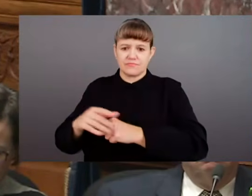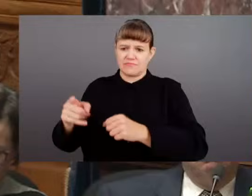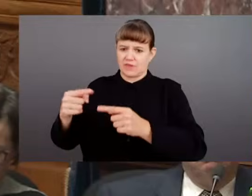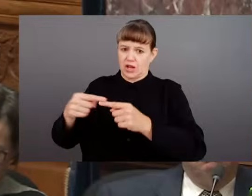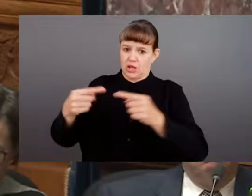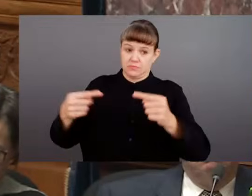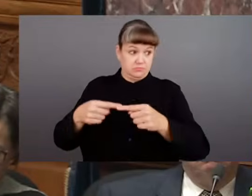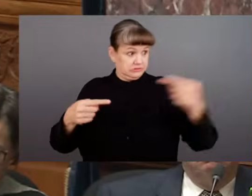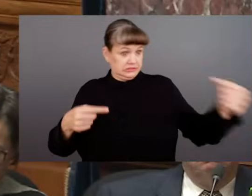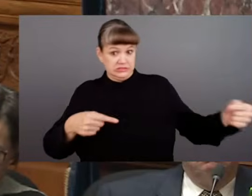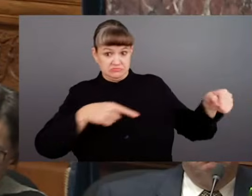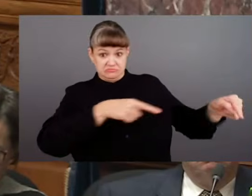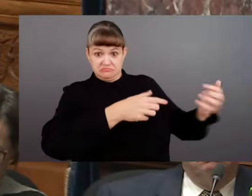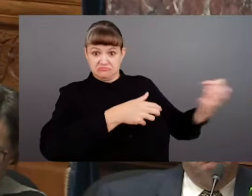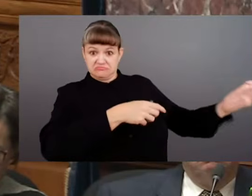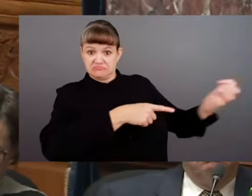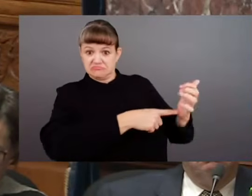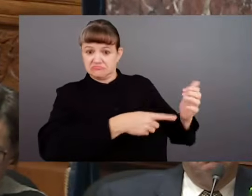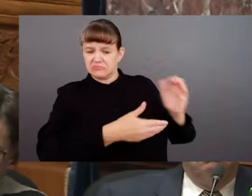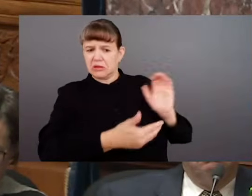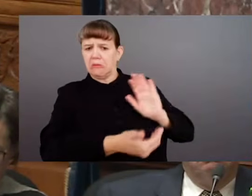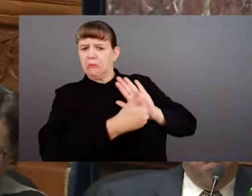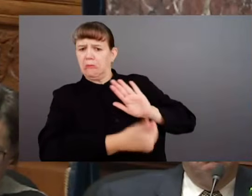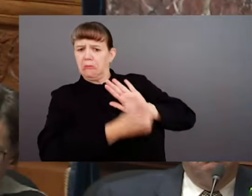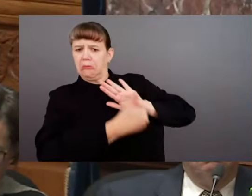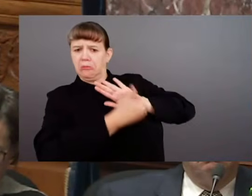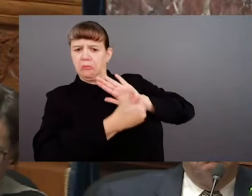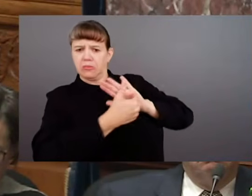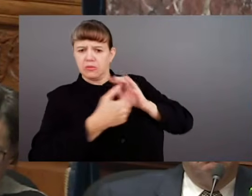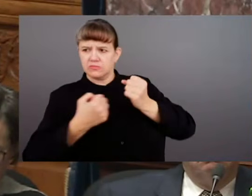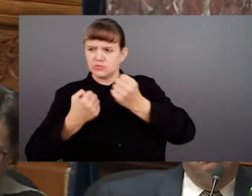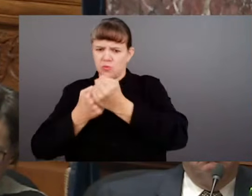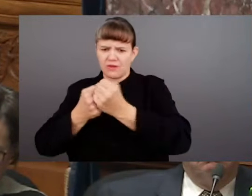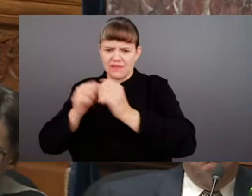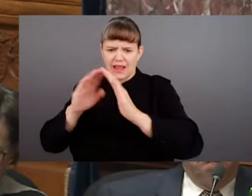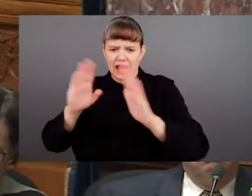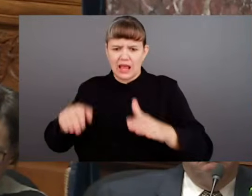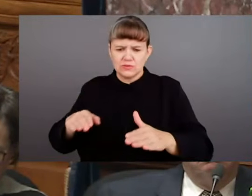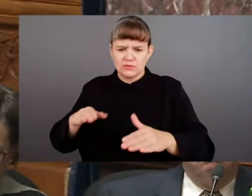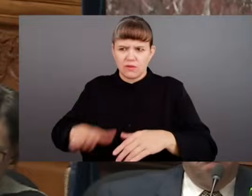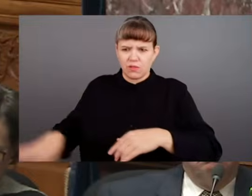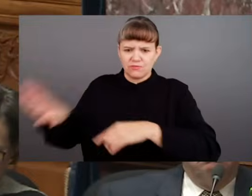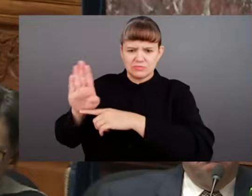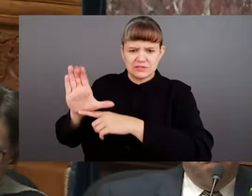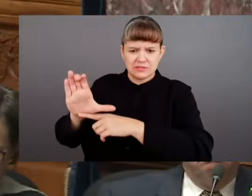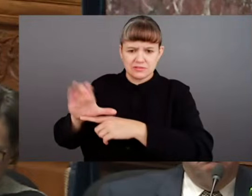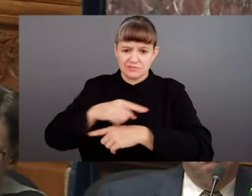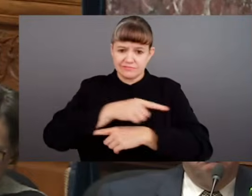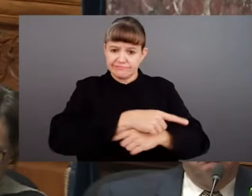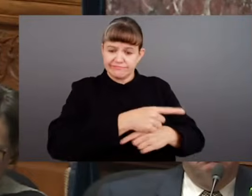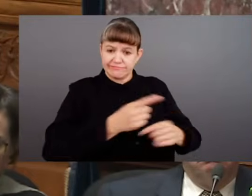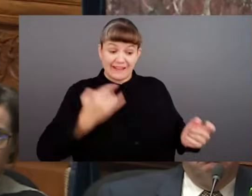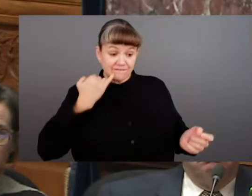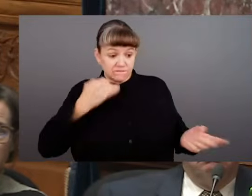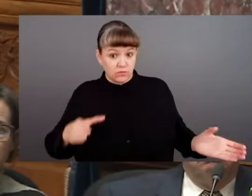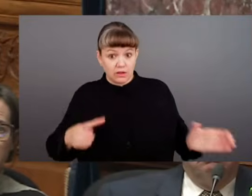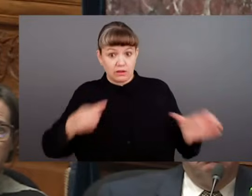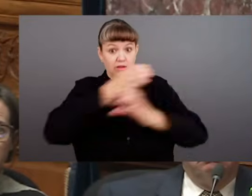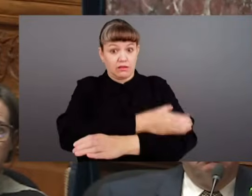housing projects across the province. When they were in government, Mr. Speaker, they cut affordable housing investments by